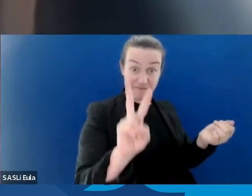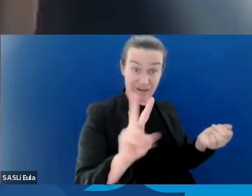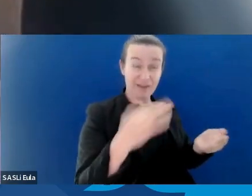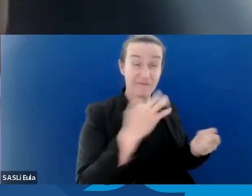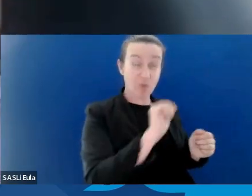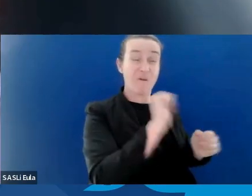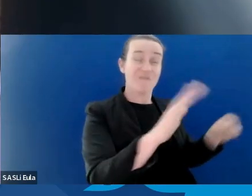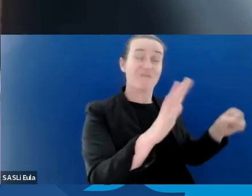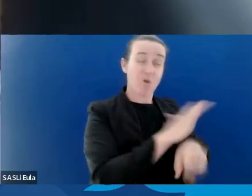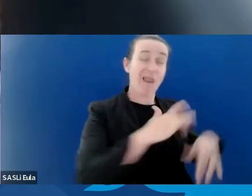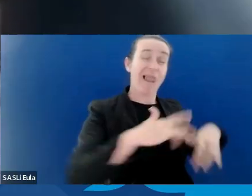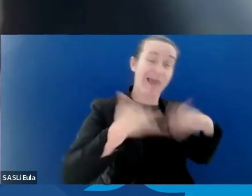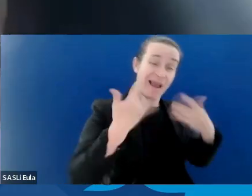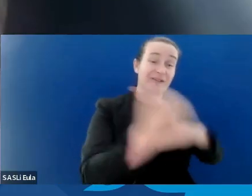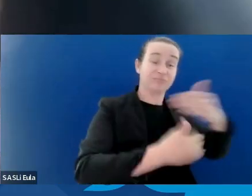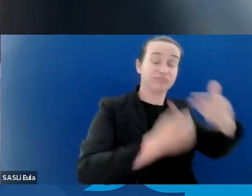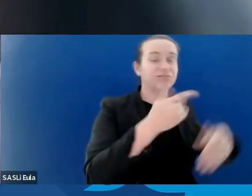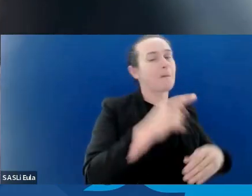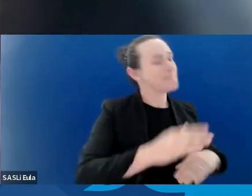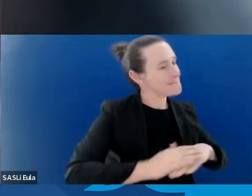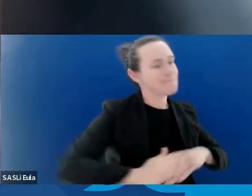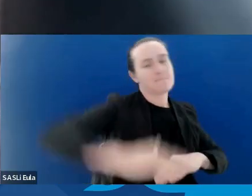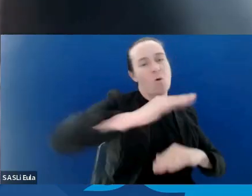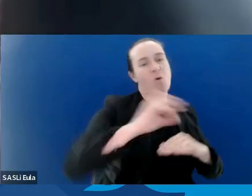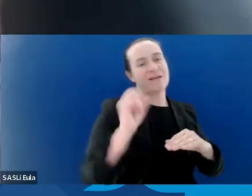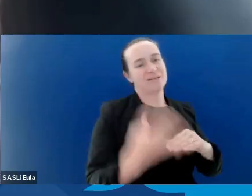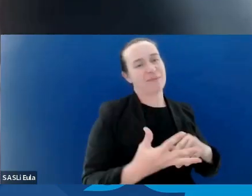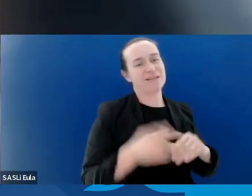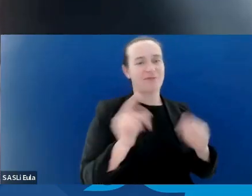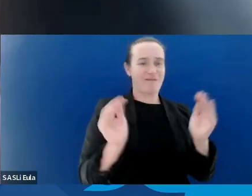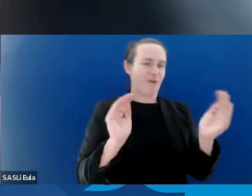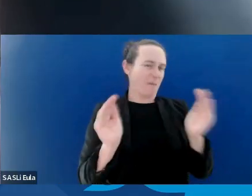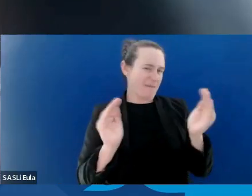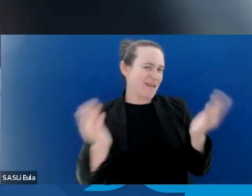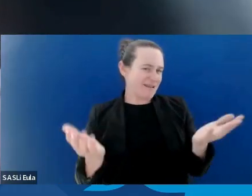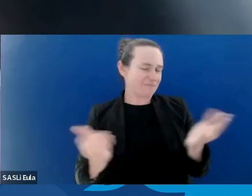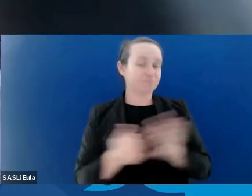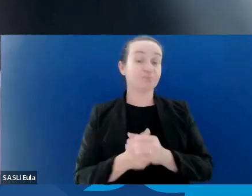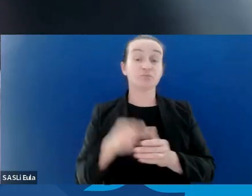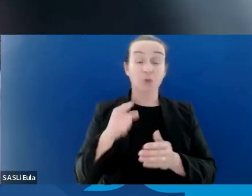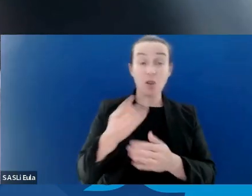lifetime is a lot higher. So while